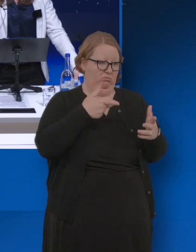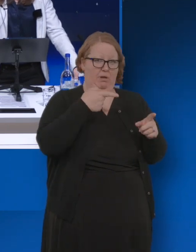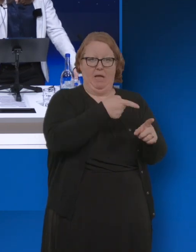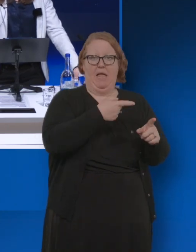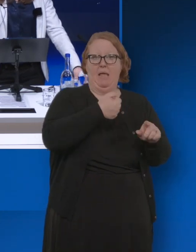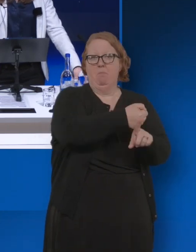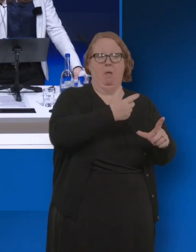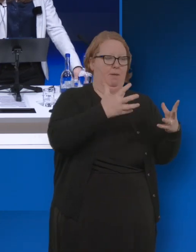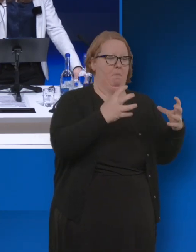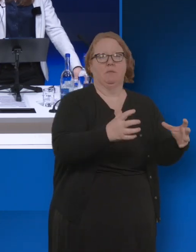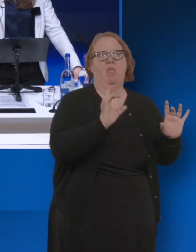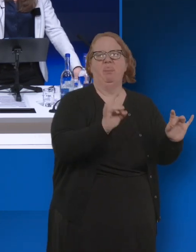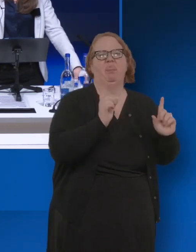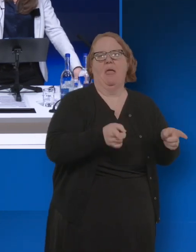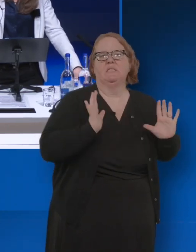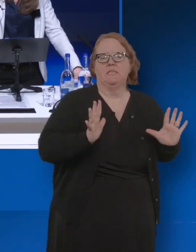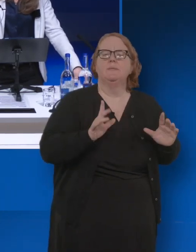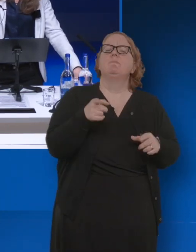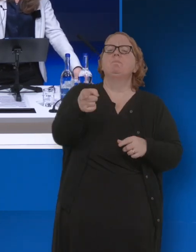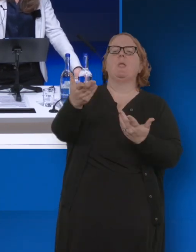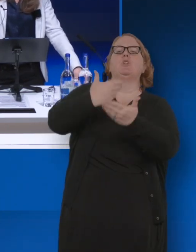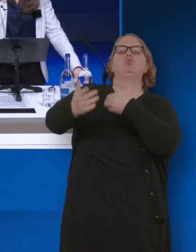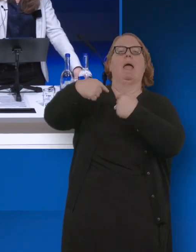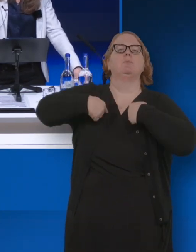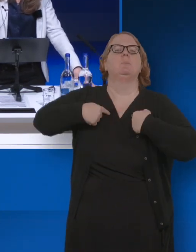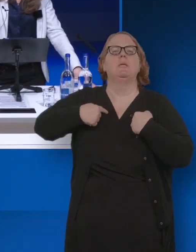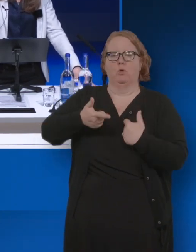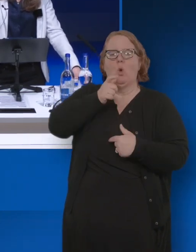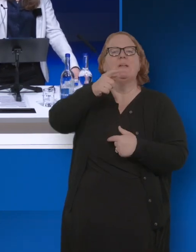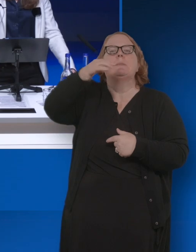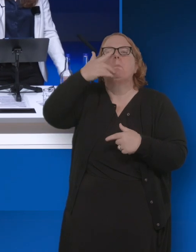matter. Describe to me the smell of coffee.